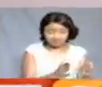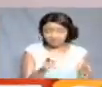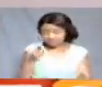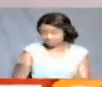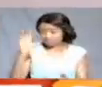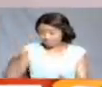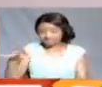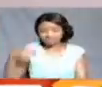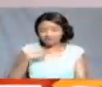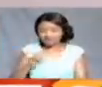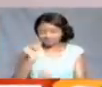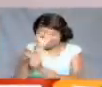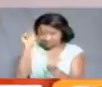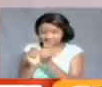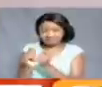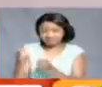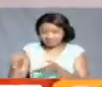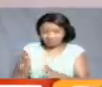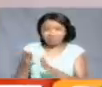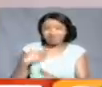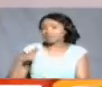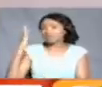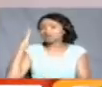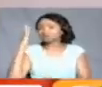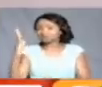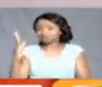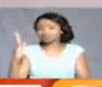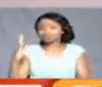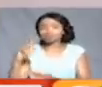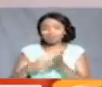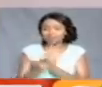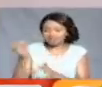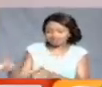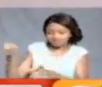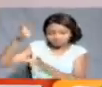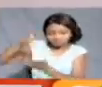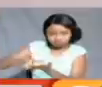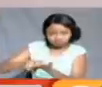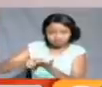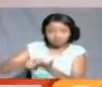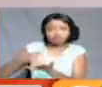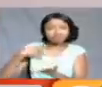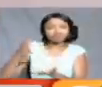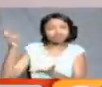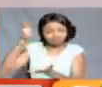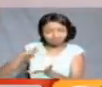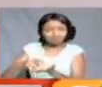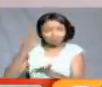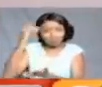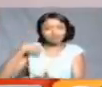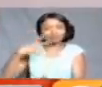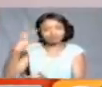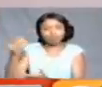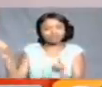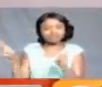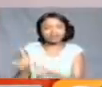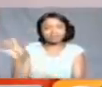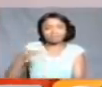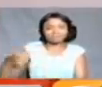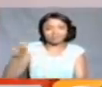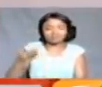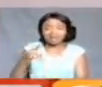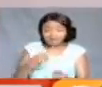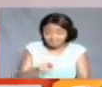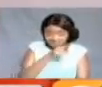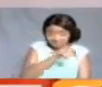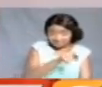So if you're coming on board, you're coming on board because of where I'm going. But an Uber influencer, a client comes and they'll take you wherever.